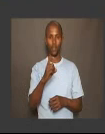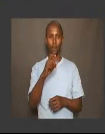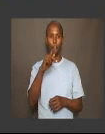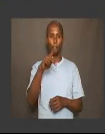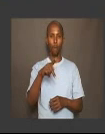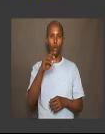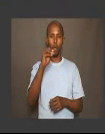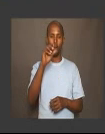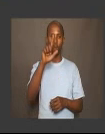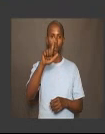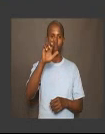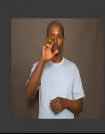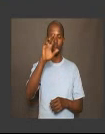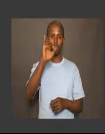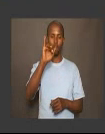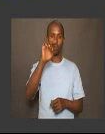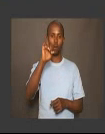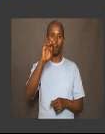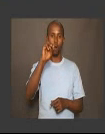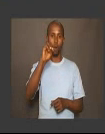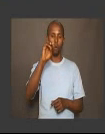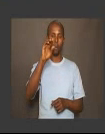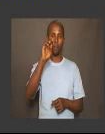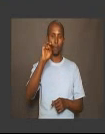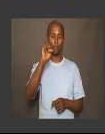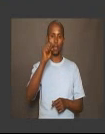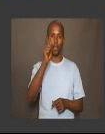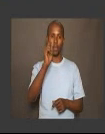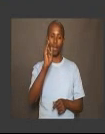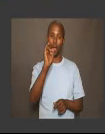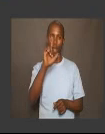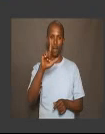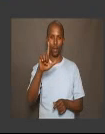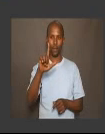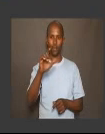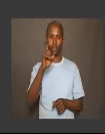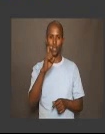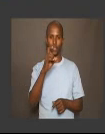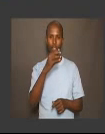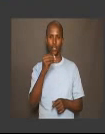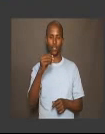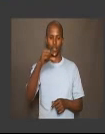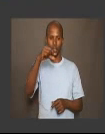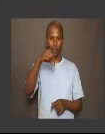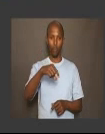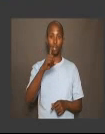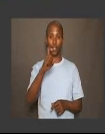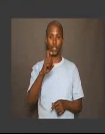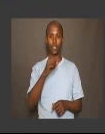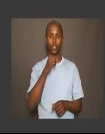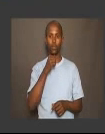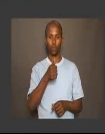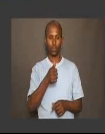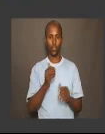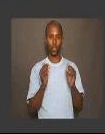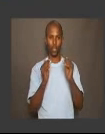are polynomials in x and q of x does not